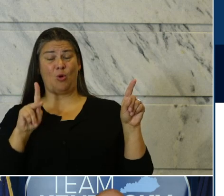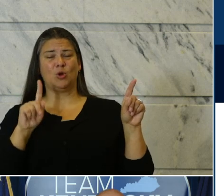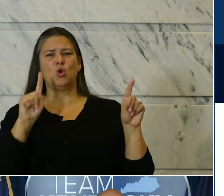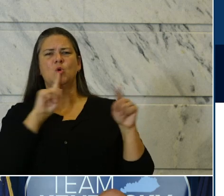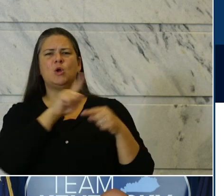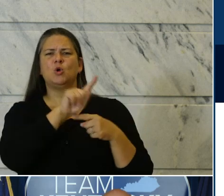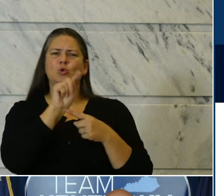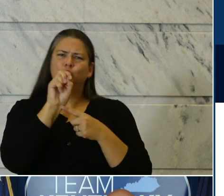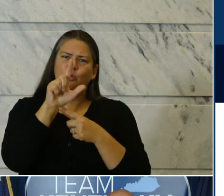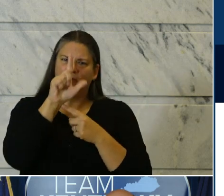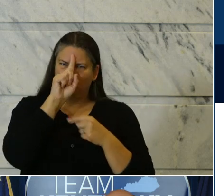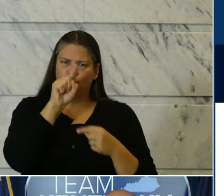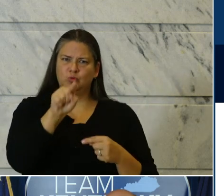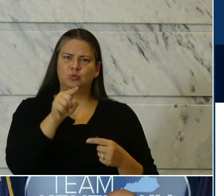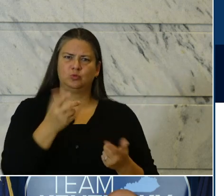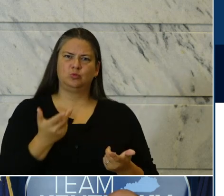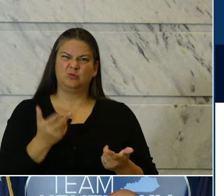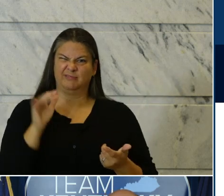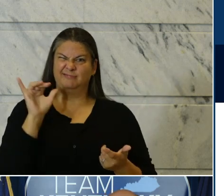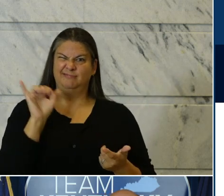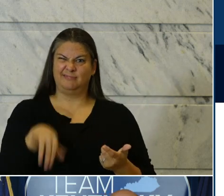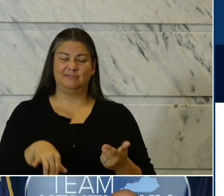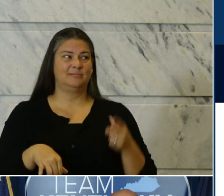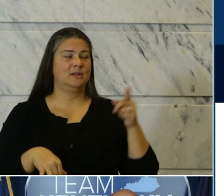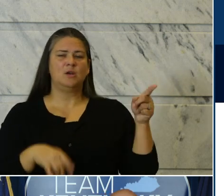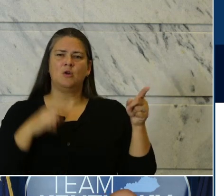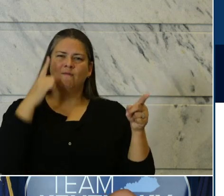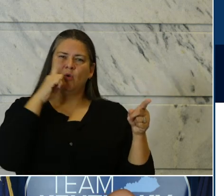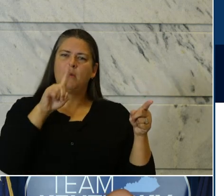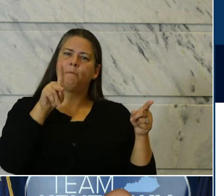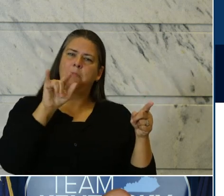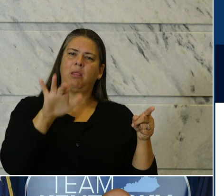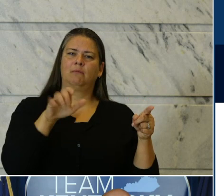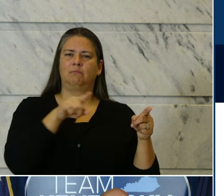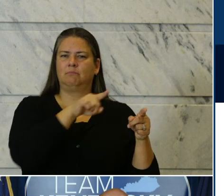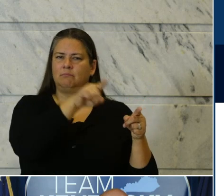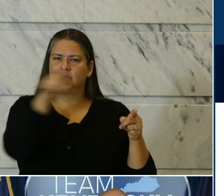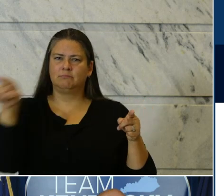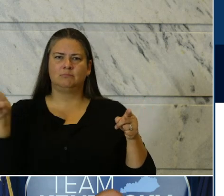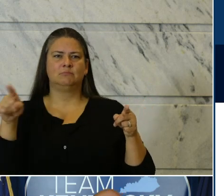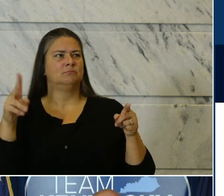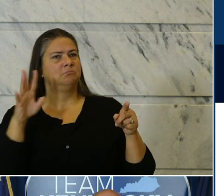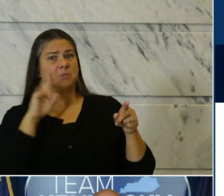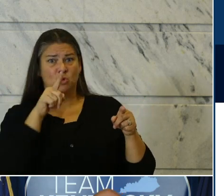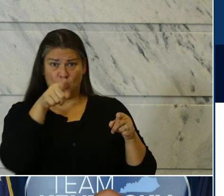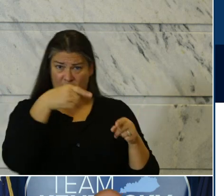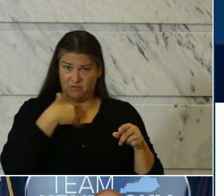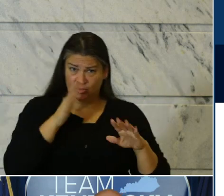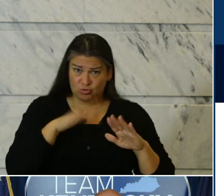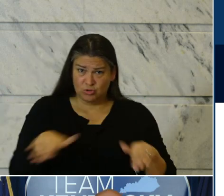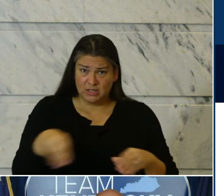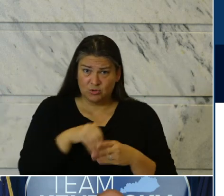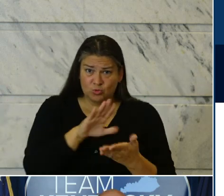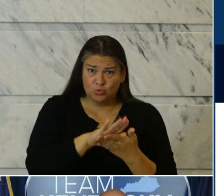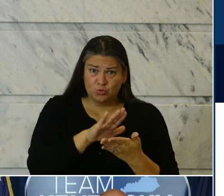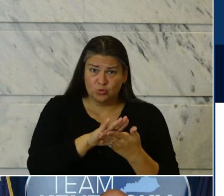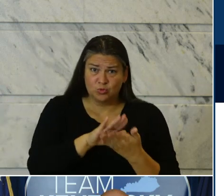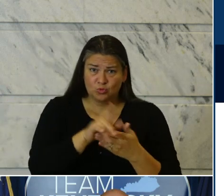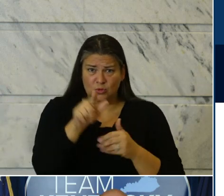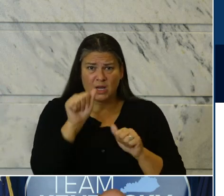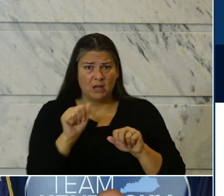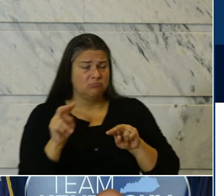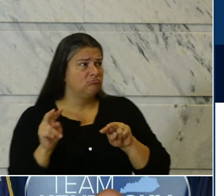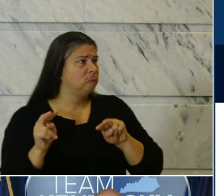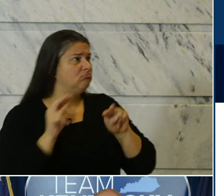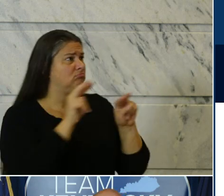use for public health, and I will definitely look at this, but this is for the public. For those of you who have children in K through 12 schools, you should be able